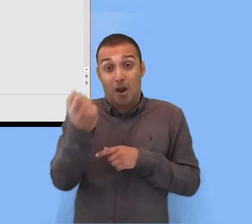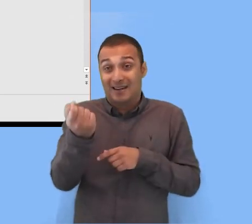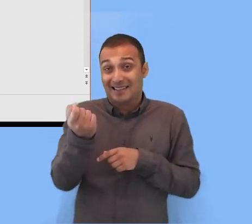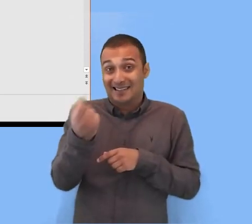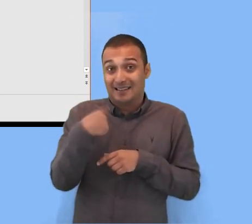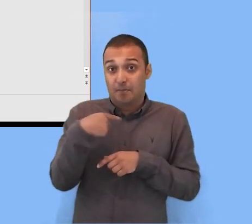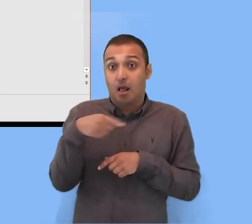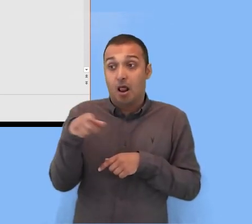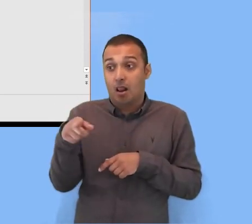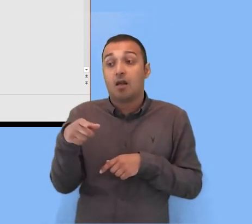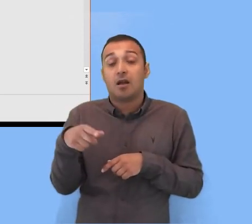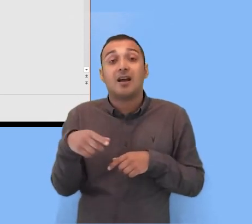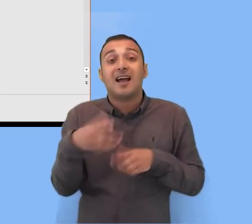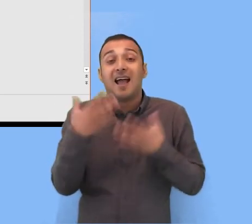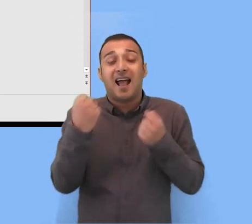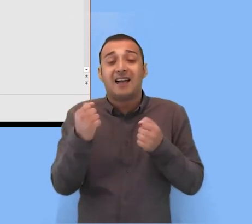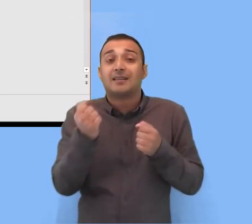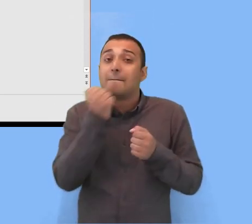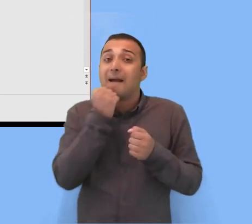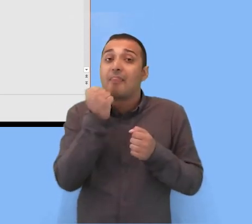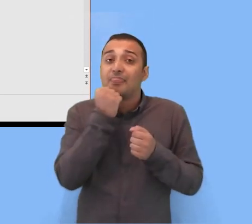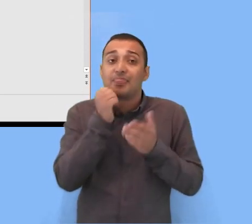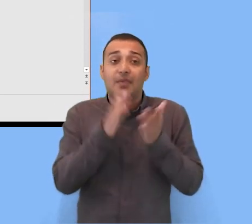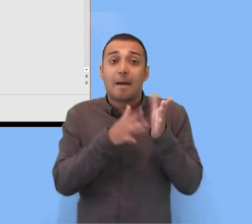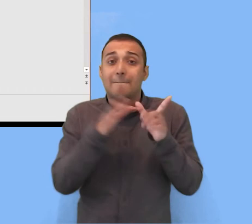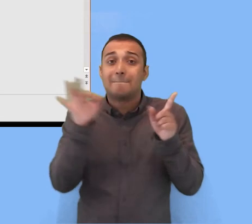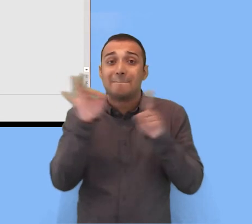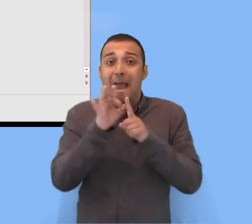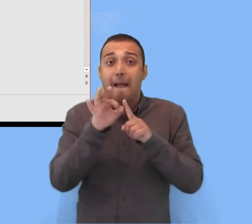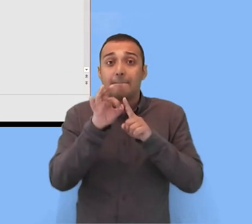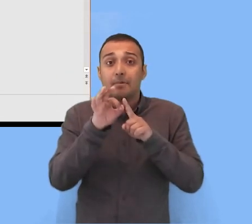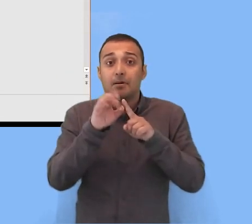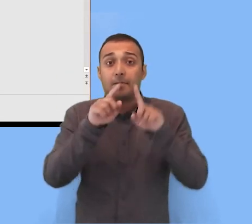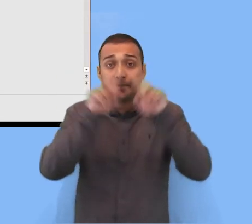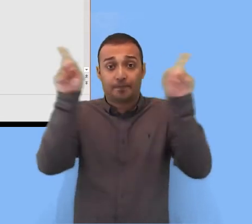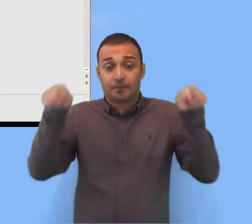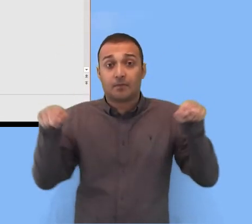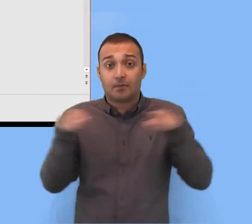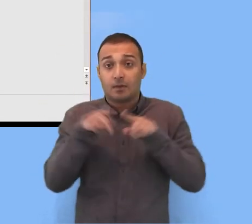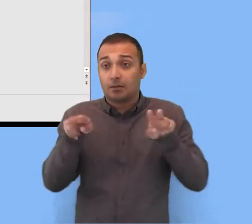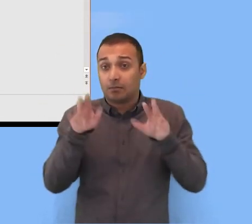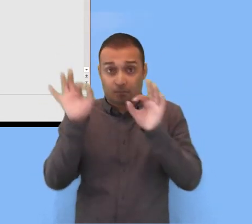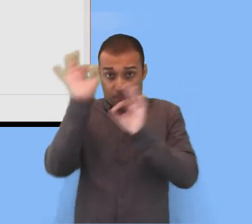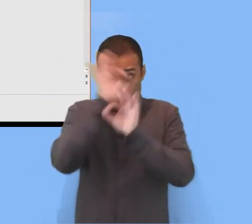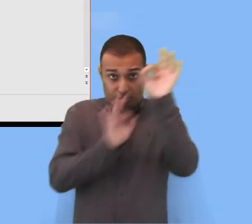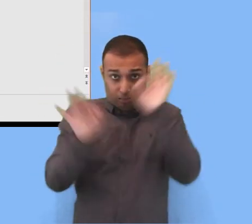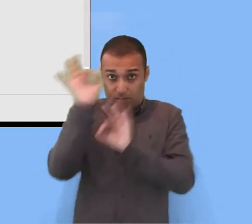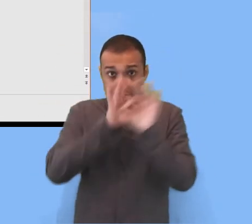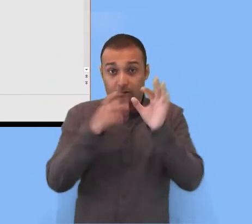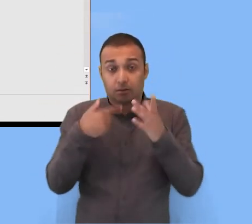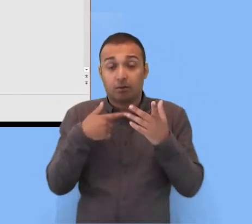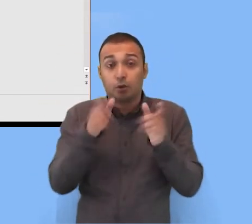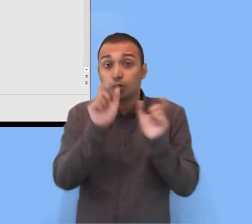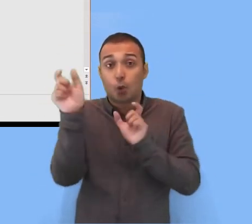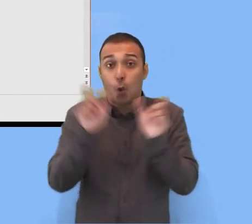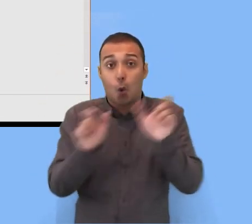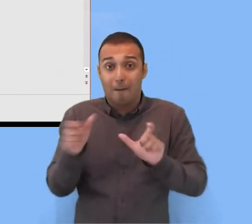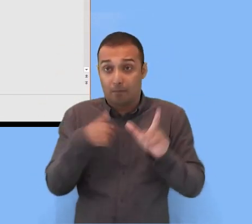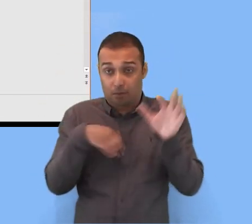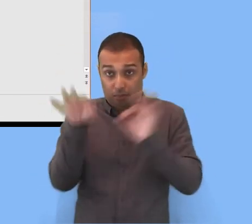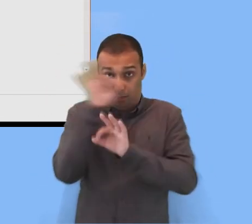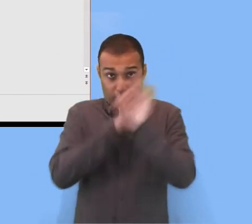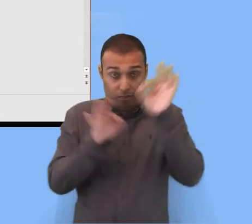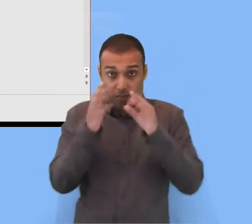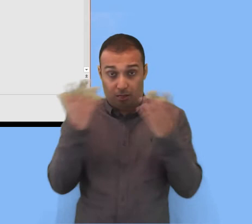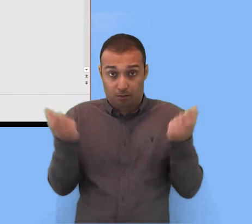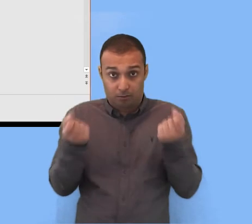it had a maths map on it, and I couldn't understand the terms being used. The only ones who seem to